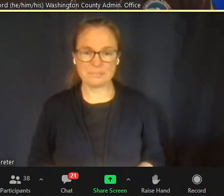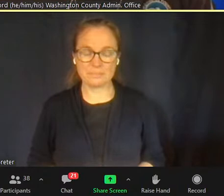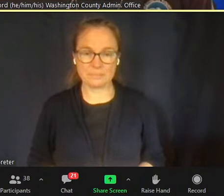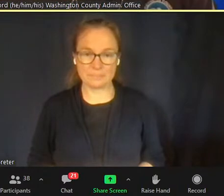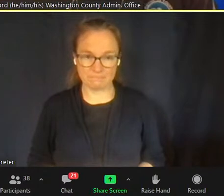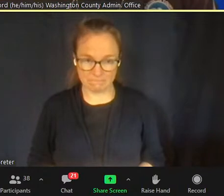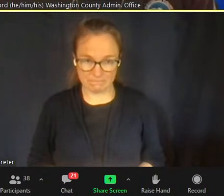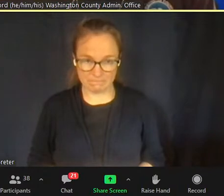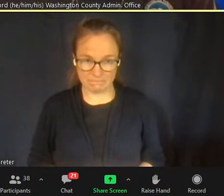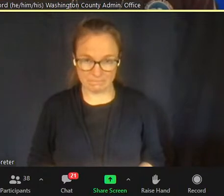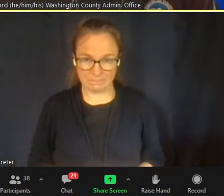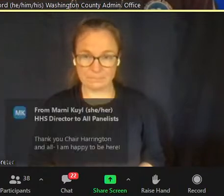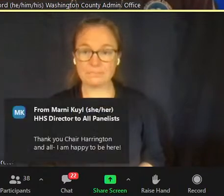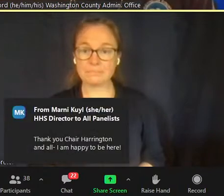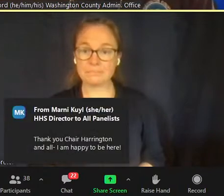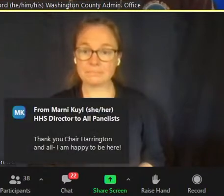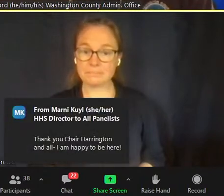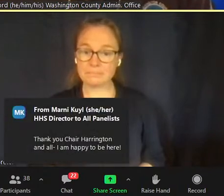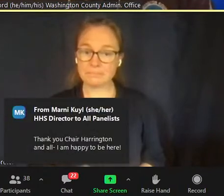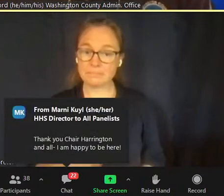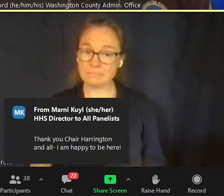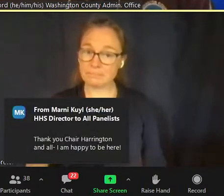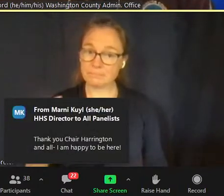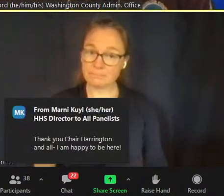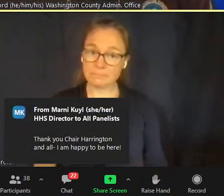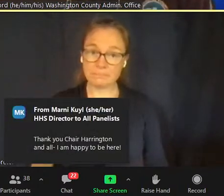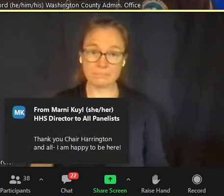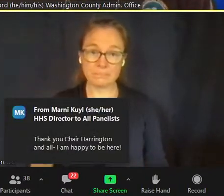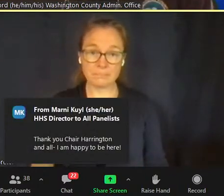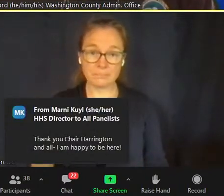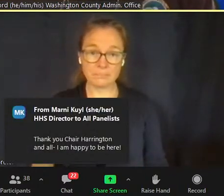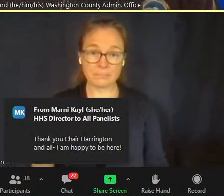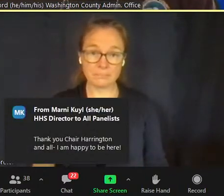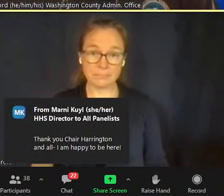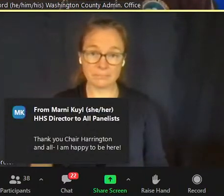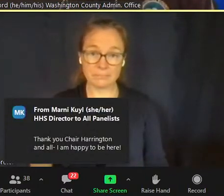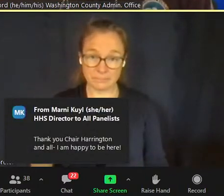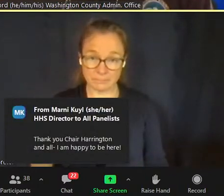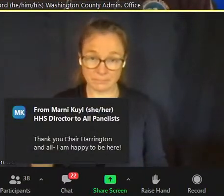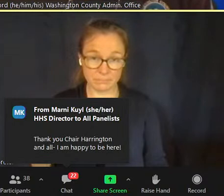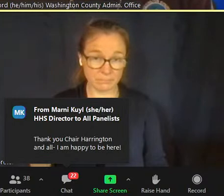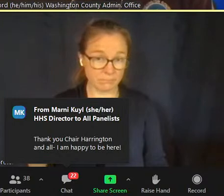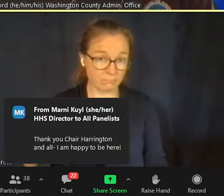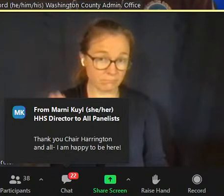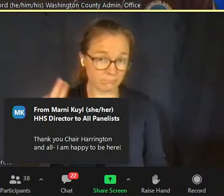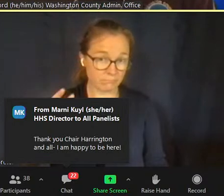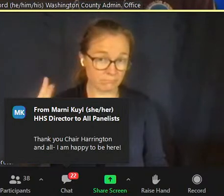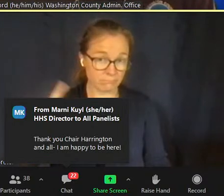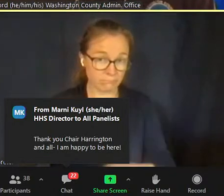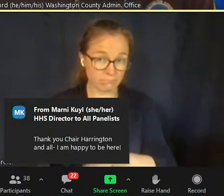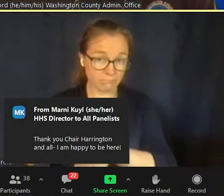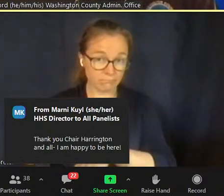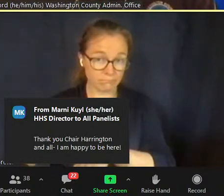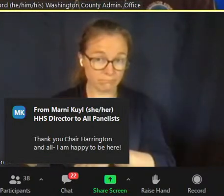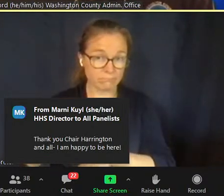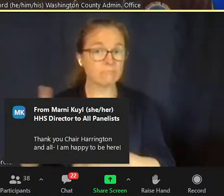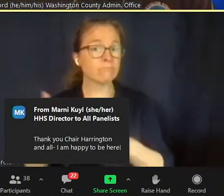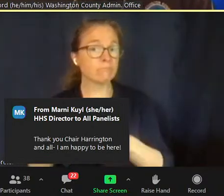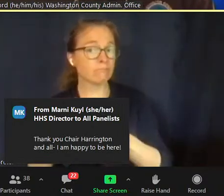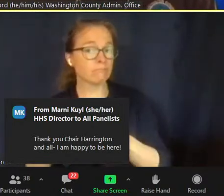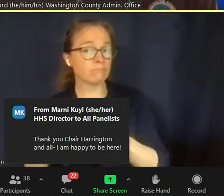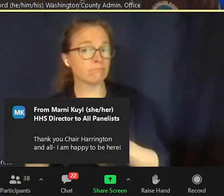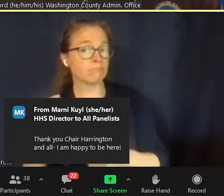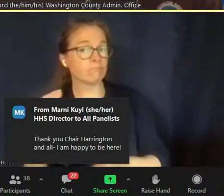take another opportunity with our board. What I would like to do is go to Justice